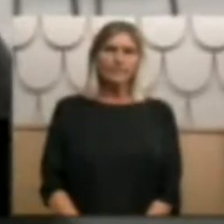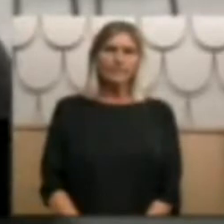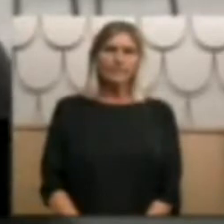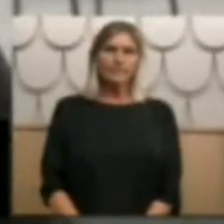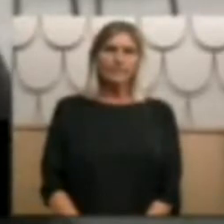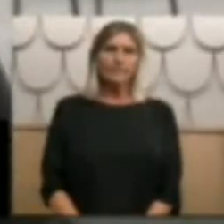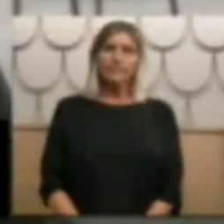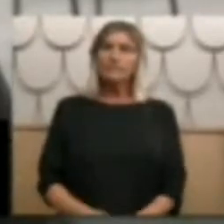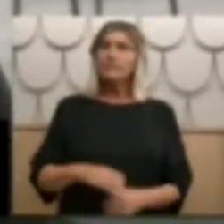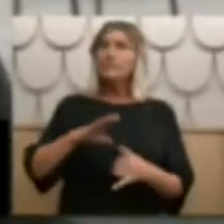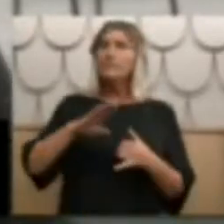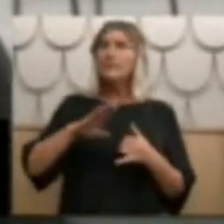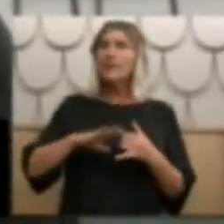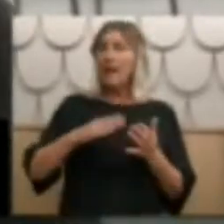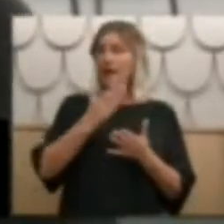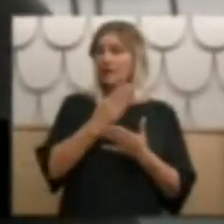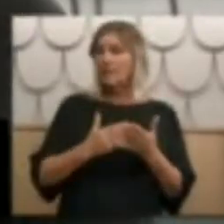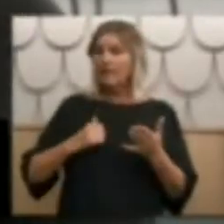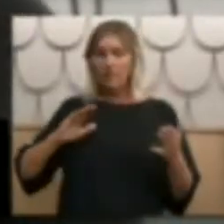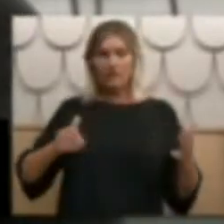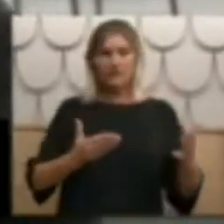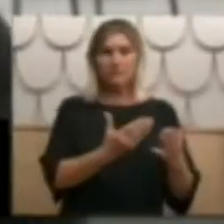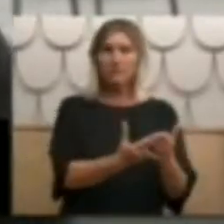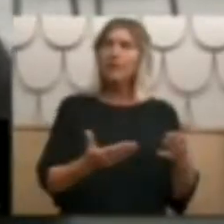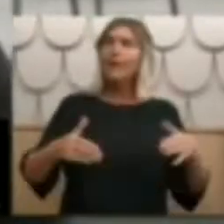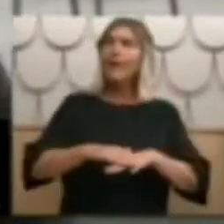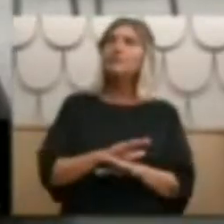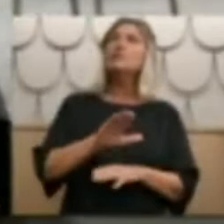The final part of my submission is on the future,